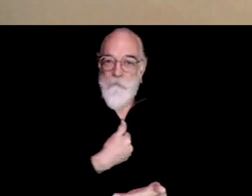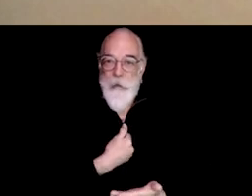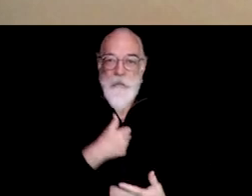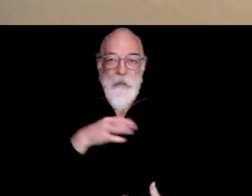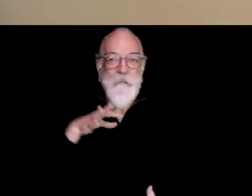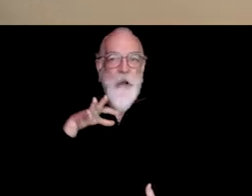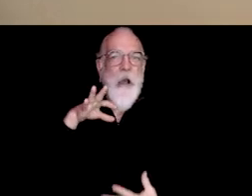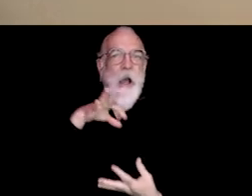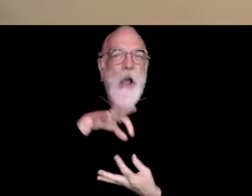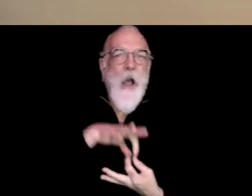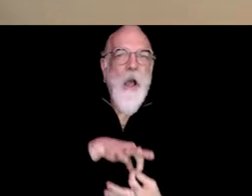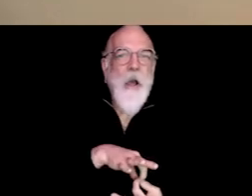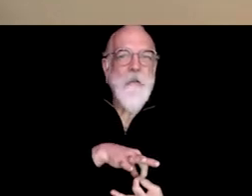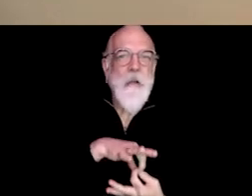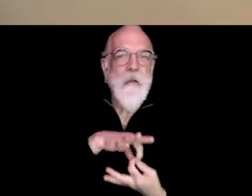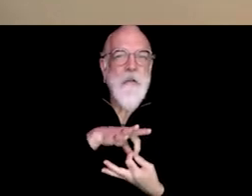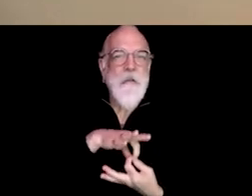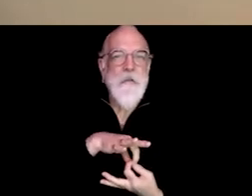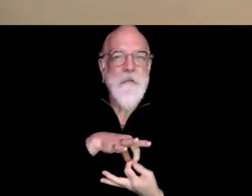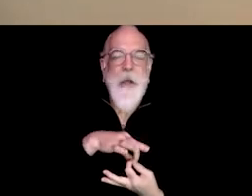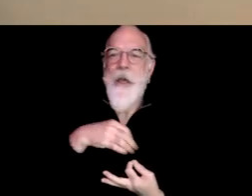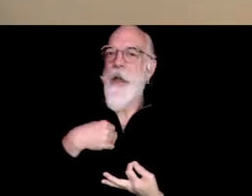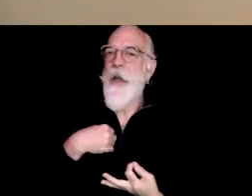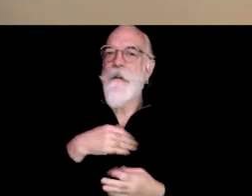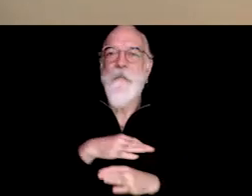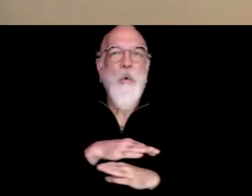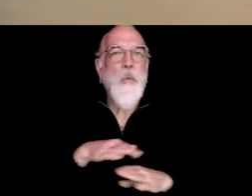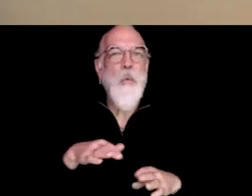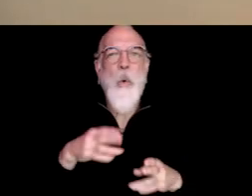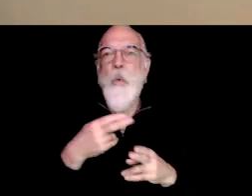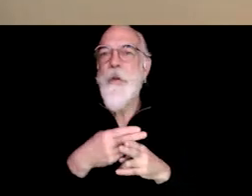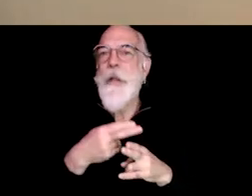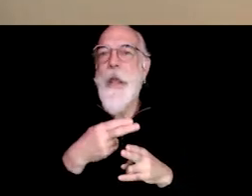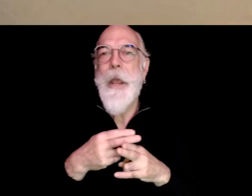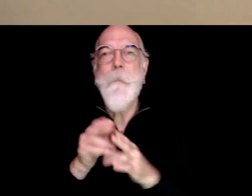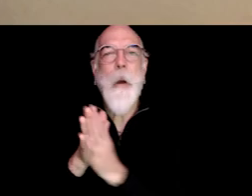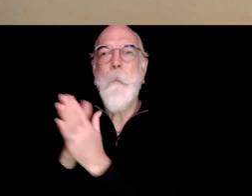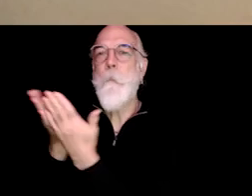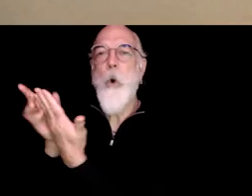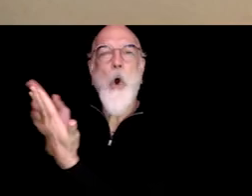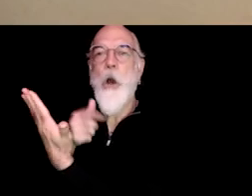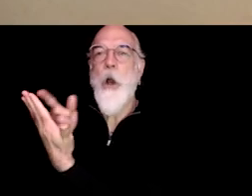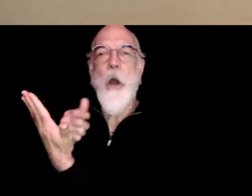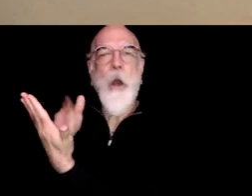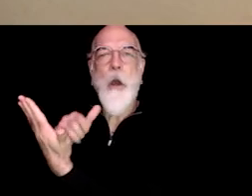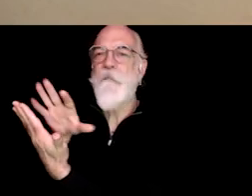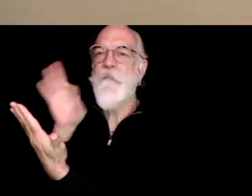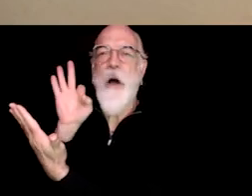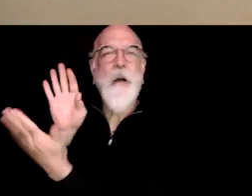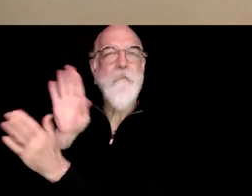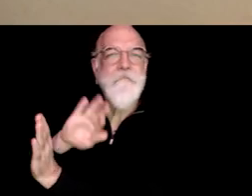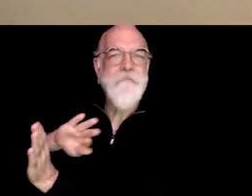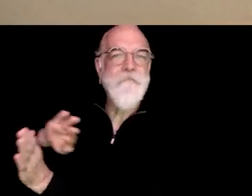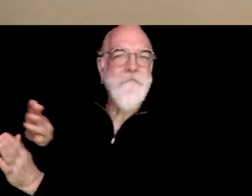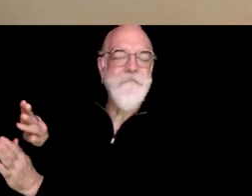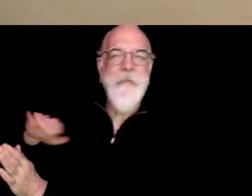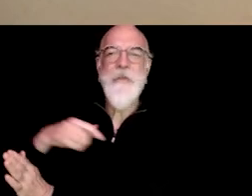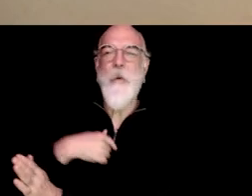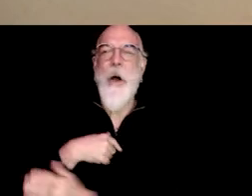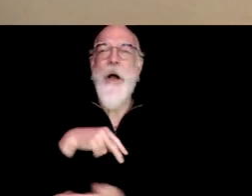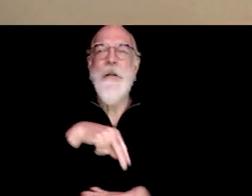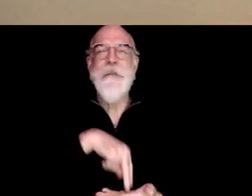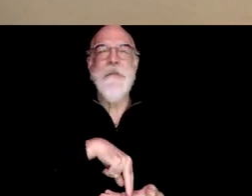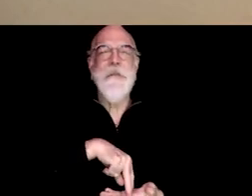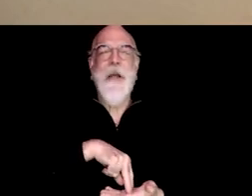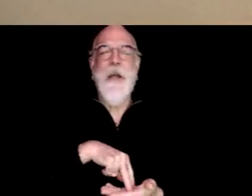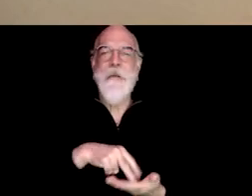it is not named by anatomy books. And so I stand facing you